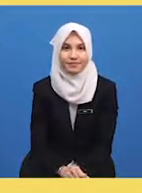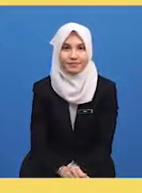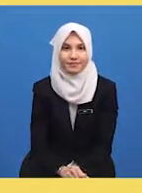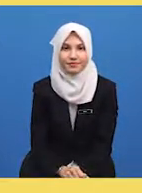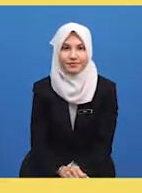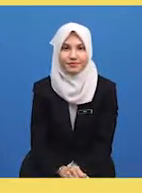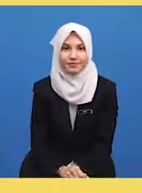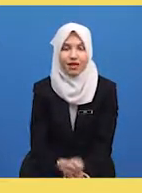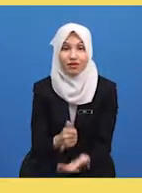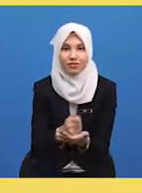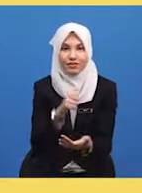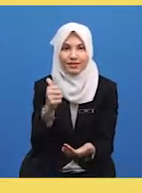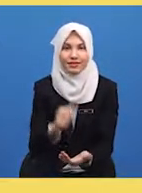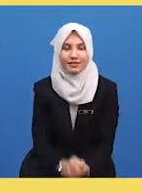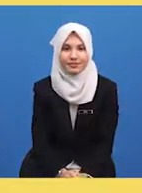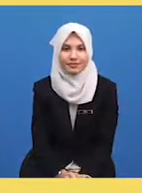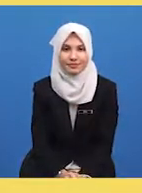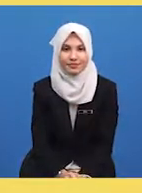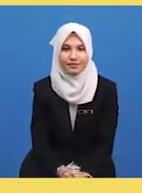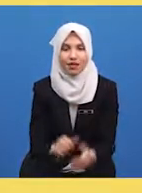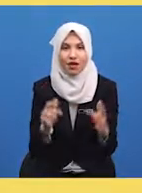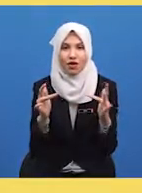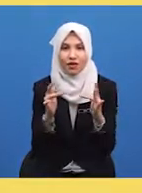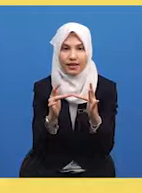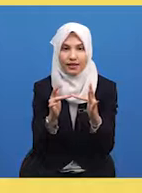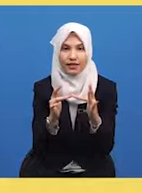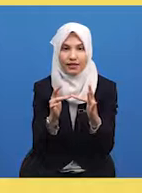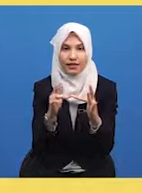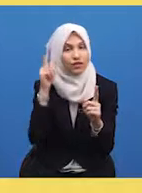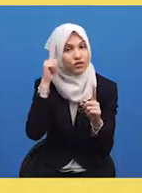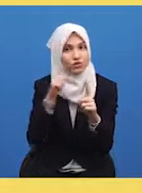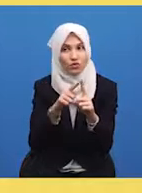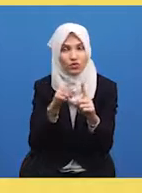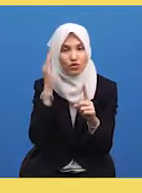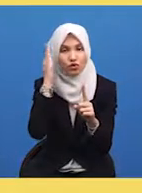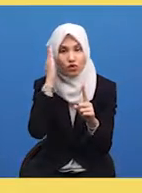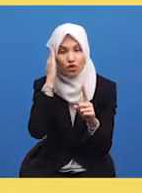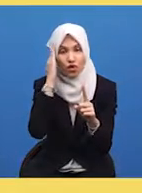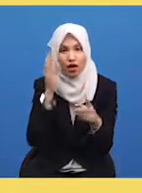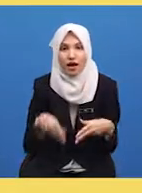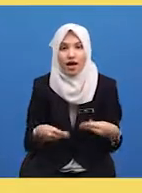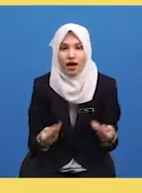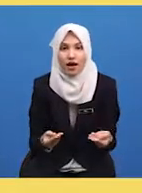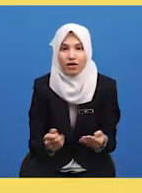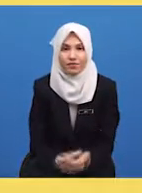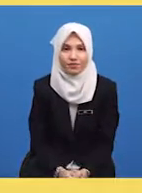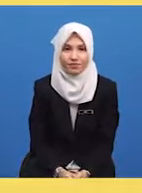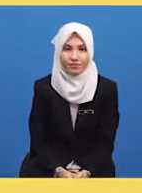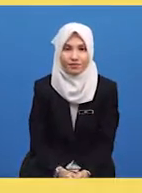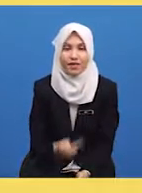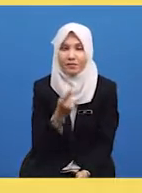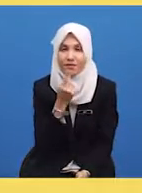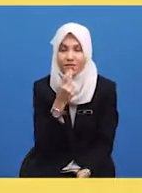upsetting, online, to know how, to report,